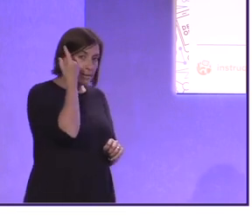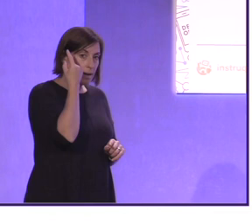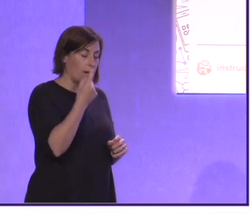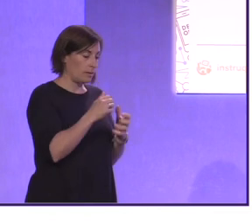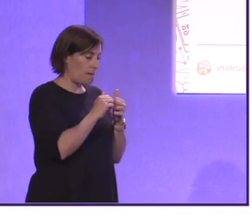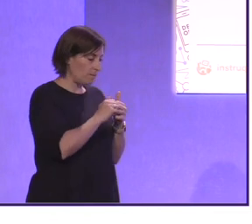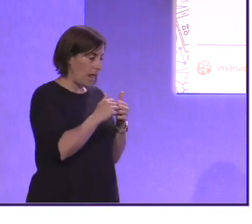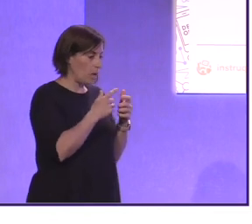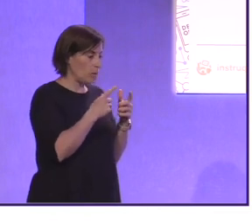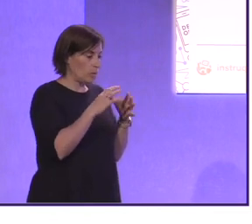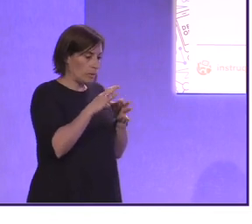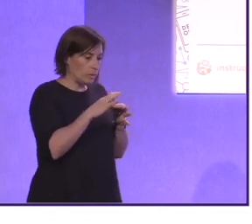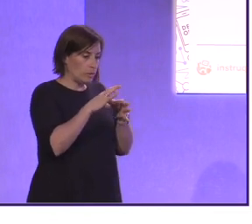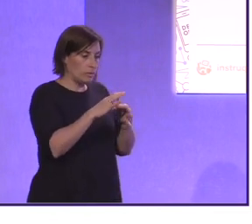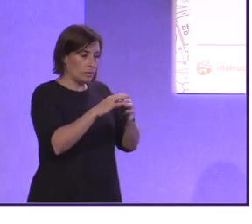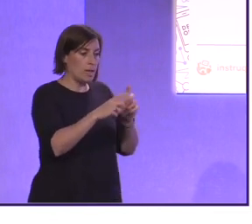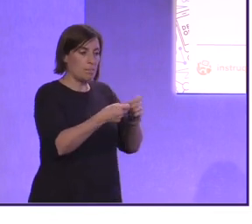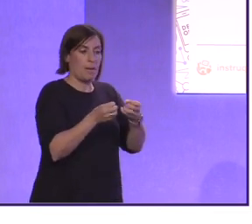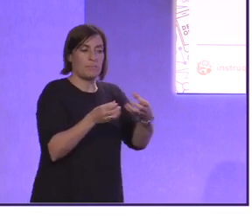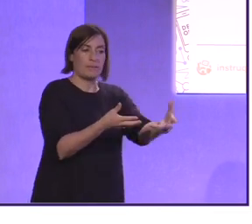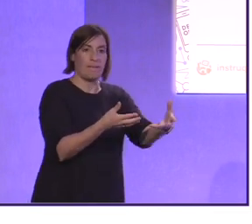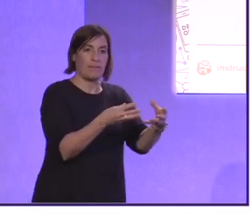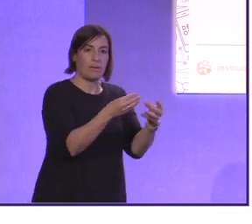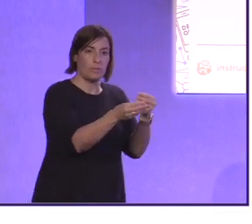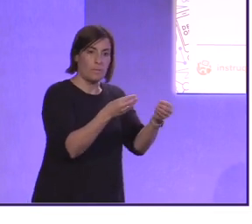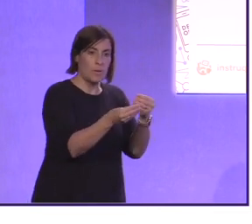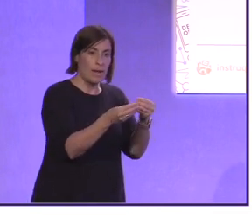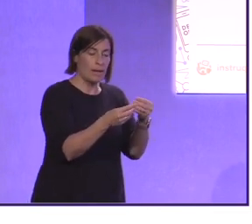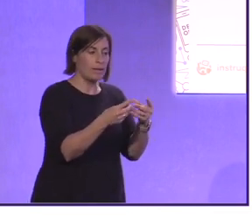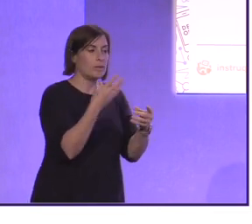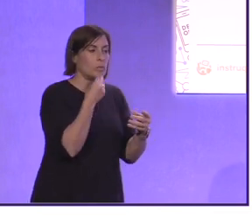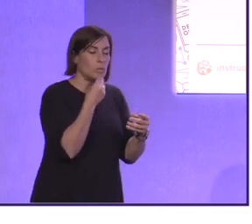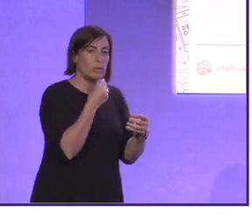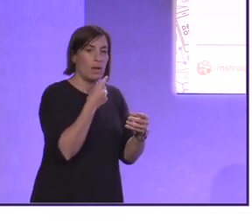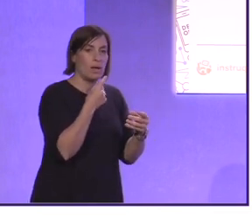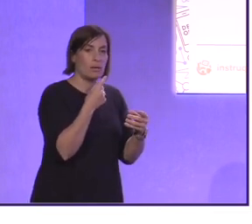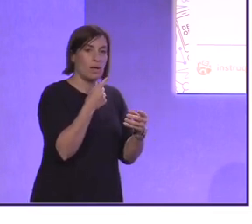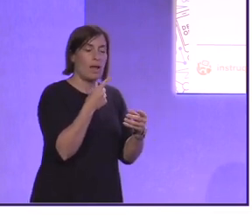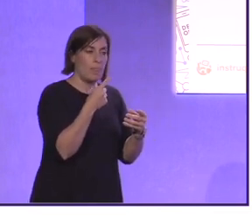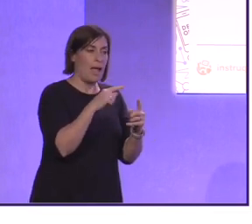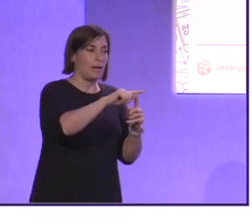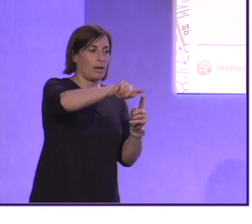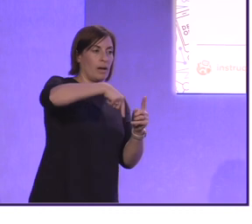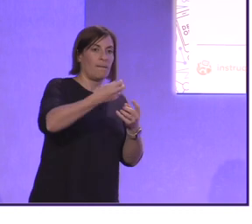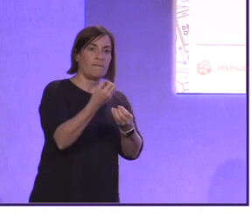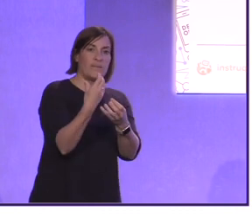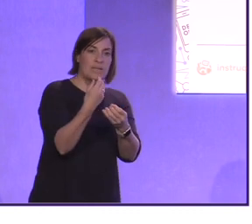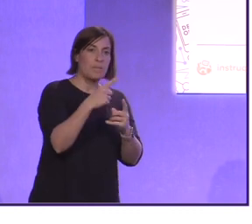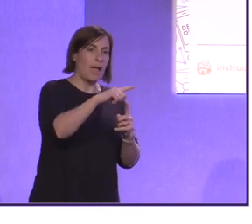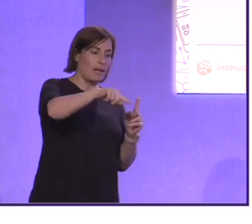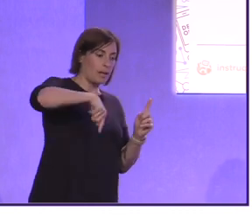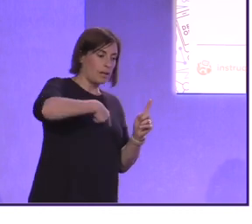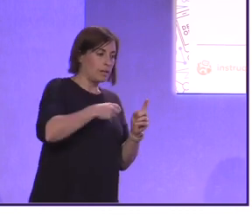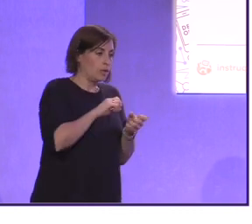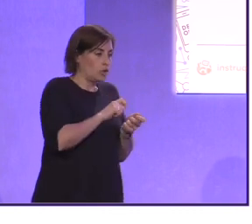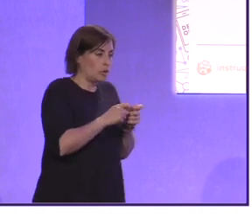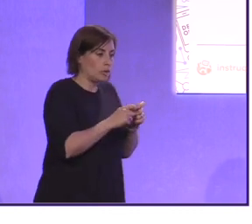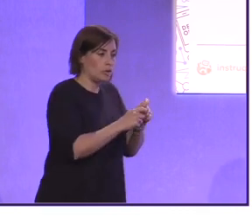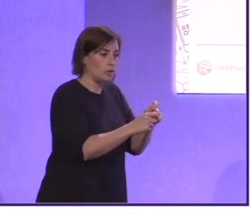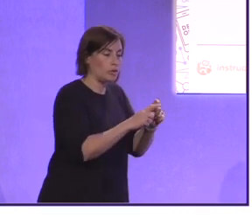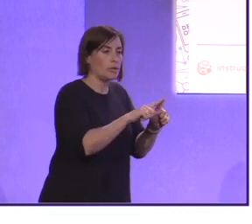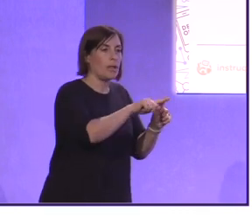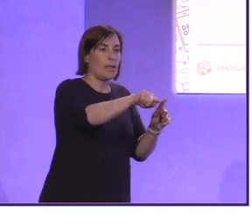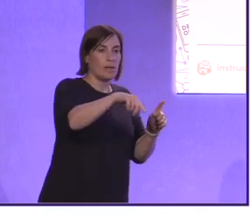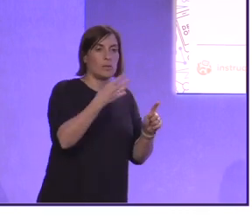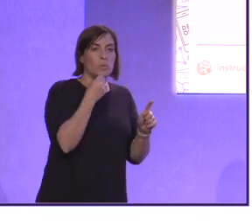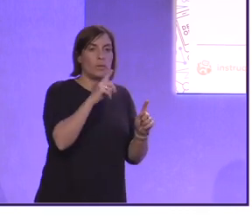you do as part of the process of delivering software to getting it in the hand of users and getting feedback in, if we don't consider the end-to-end value chain, we're missing a